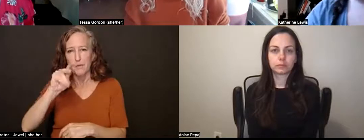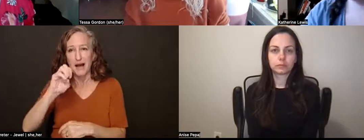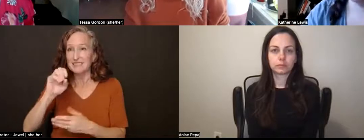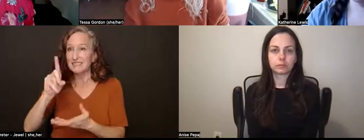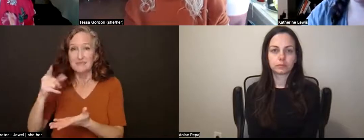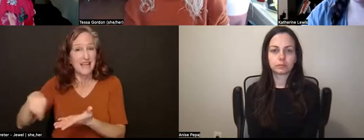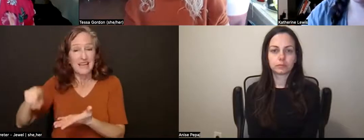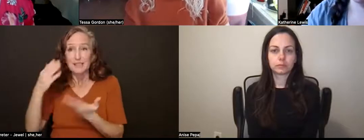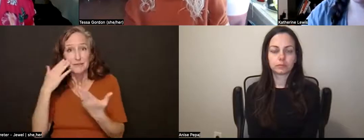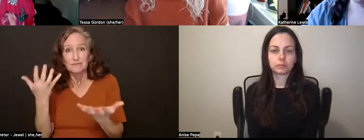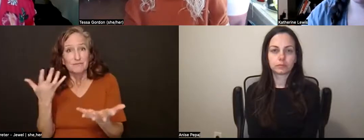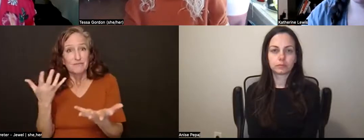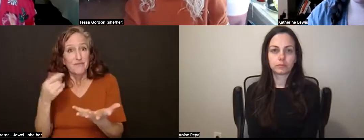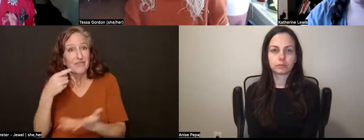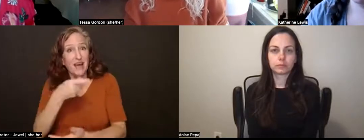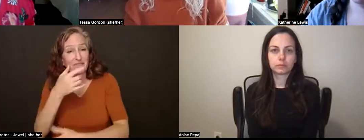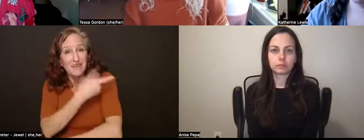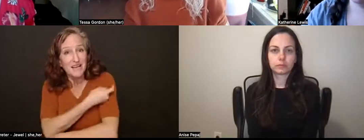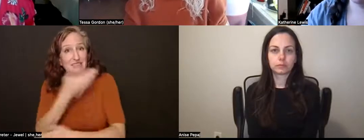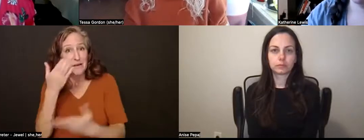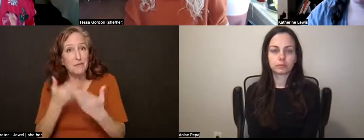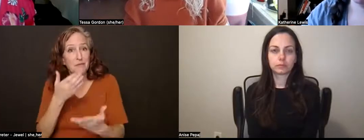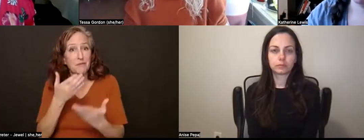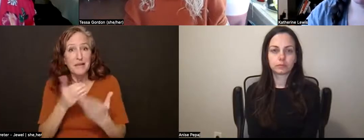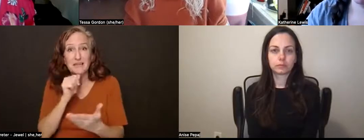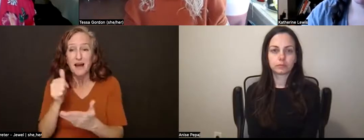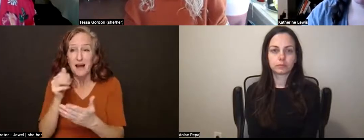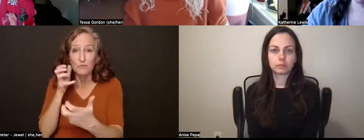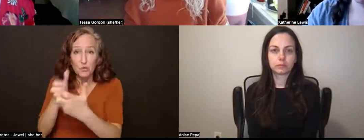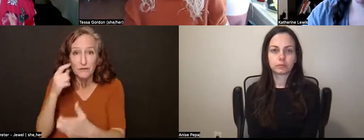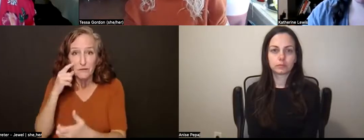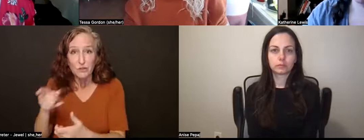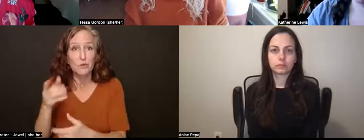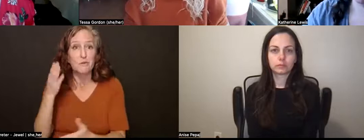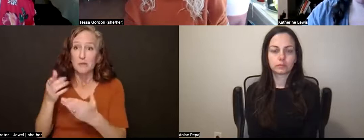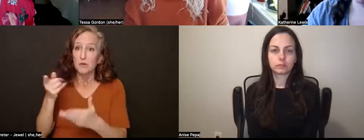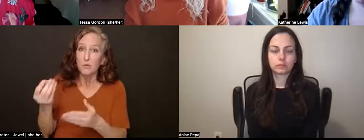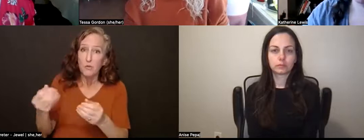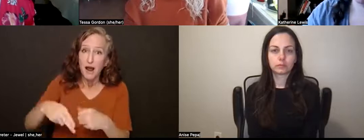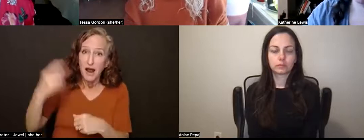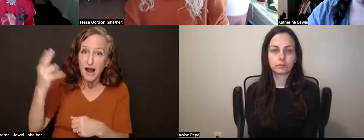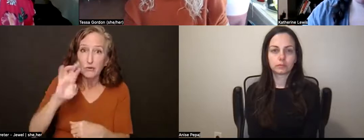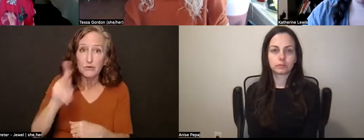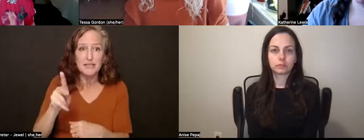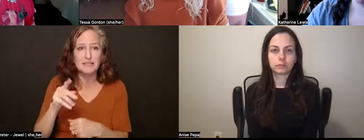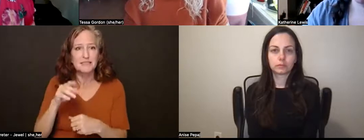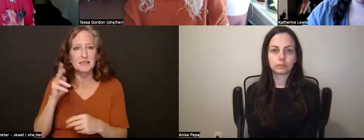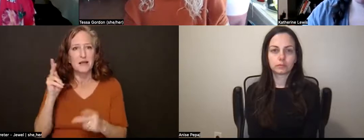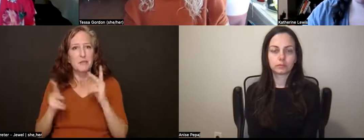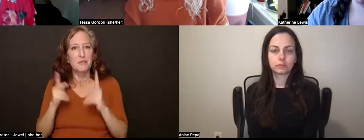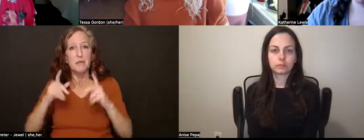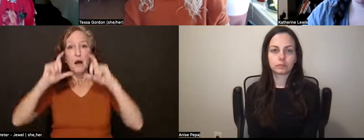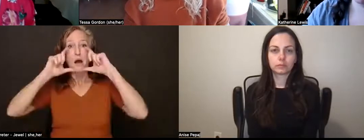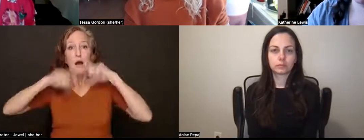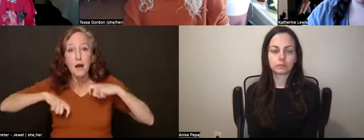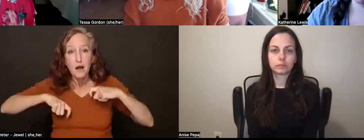hey, this vaccine may not work for you. You may be more at risk. So when everyone in the country is pulling their masks off, I